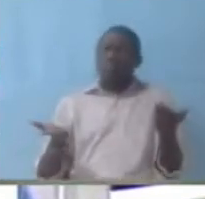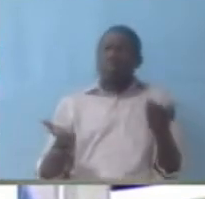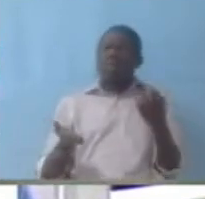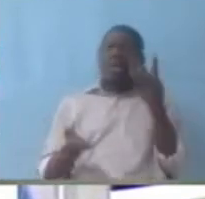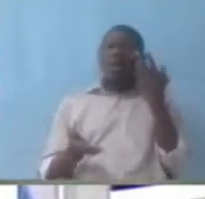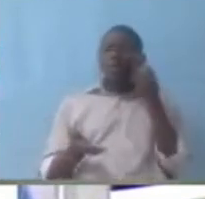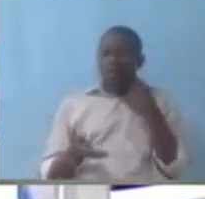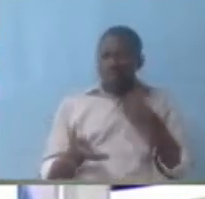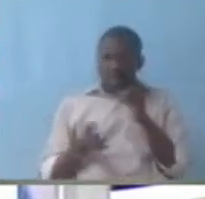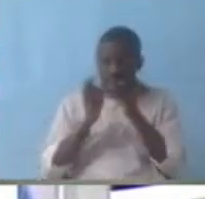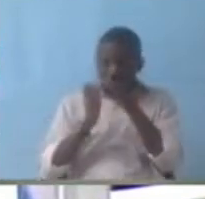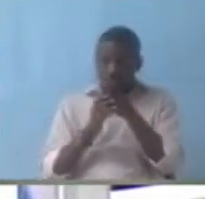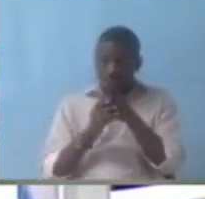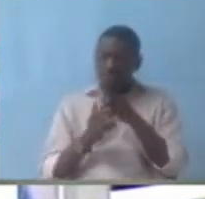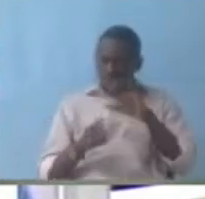You could have said no.